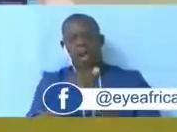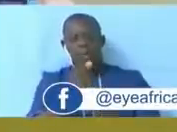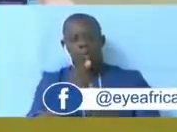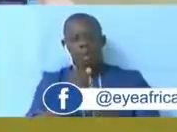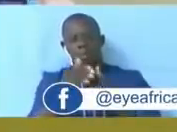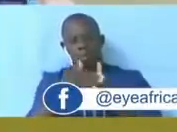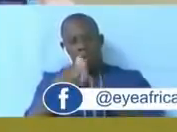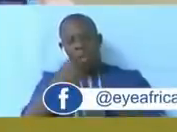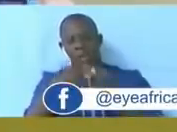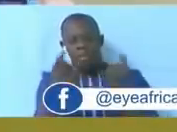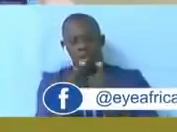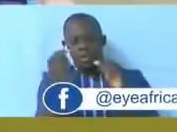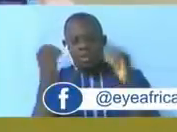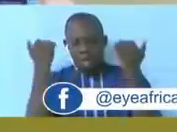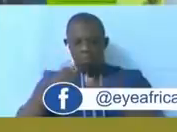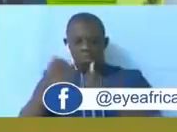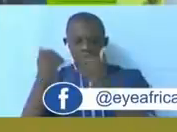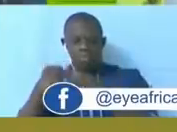Yes, among the judges and the